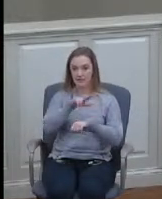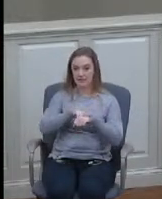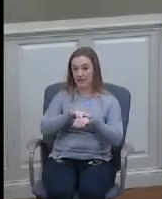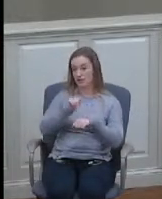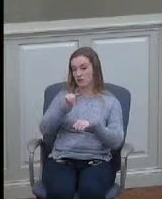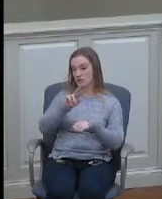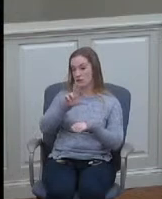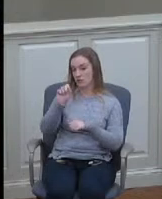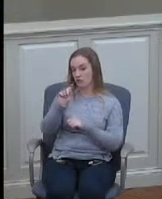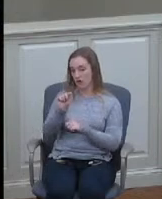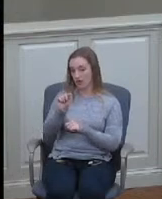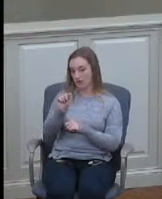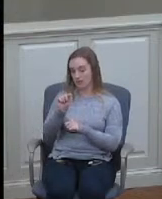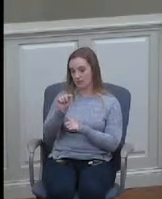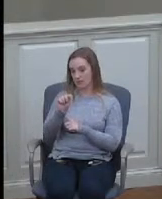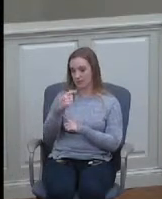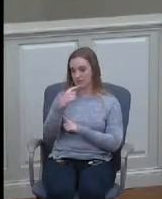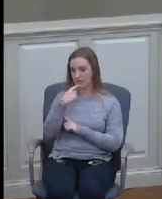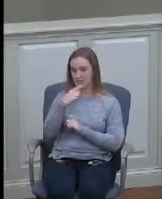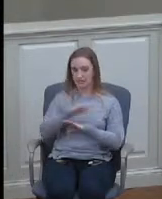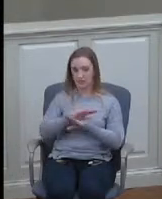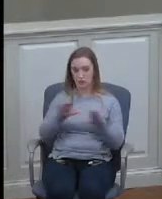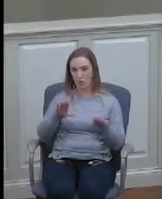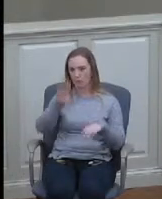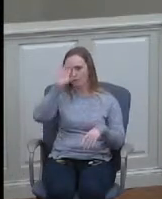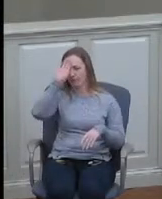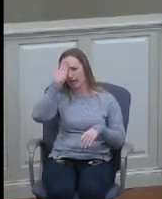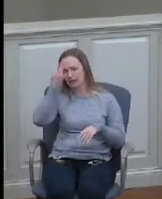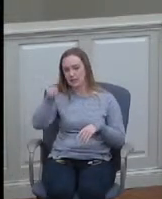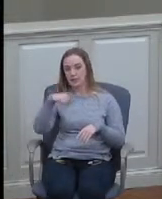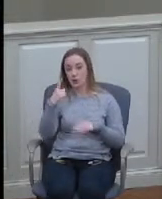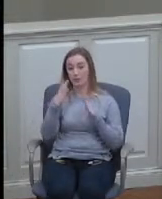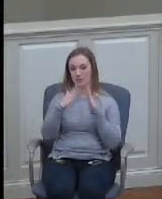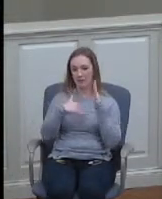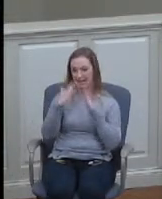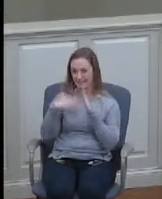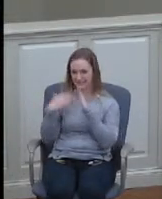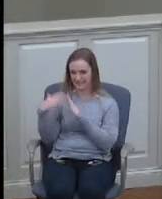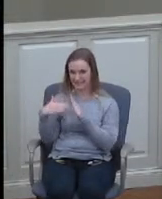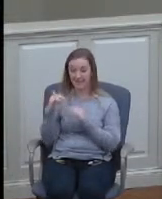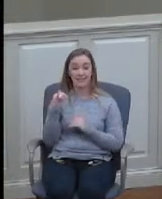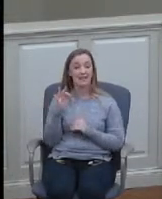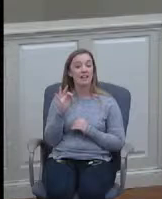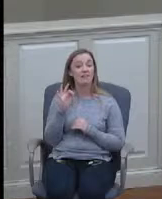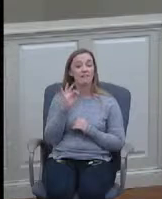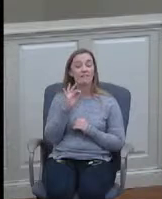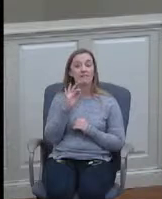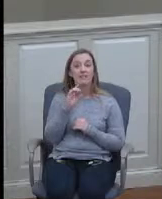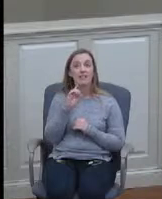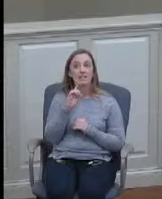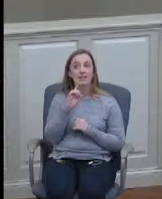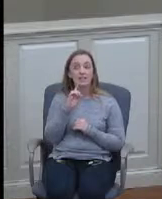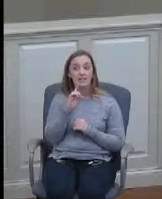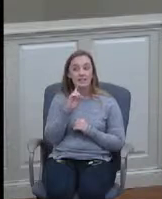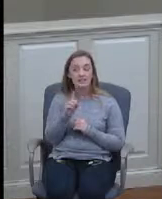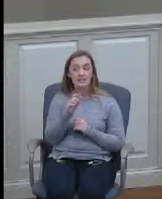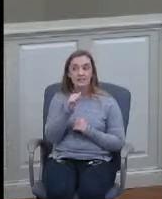has this saying, it's don't faint, it's only paint. So as long as it's